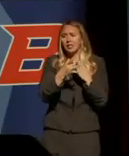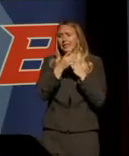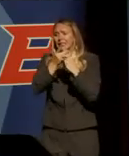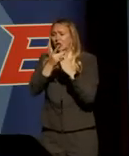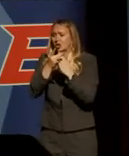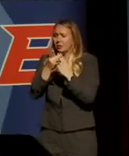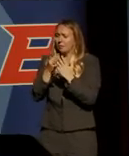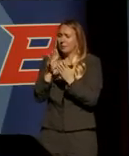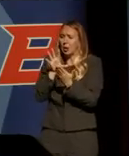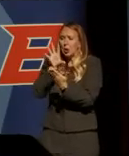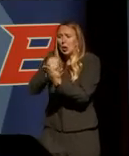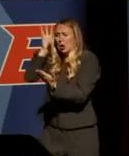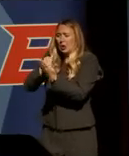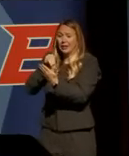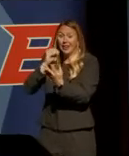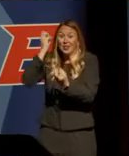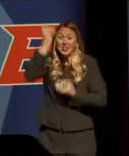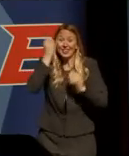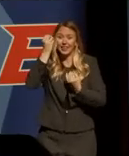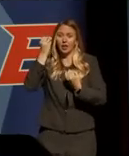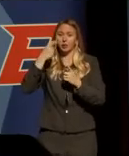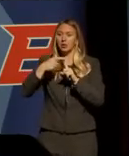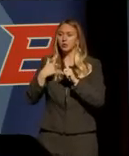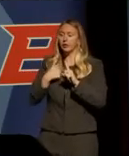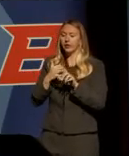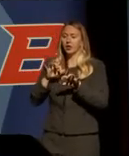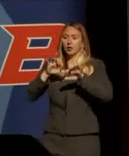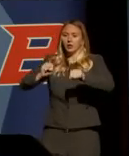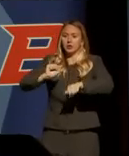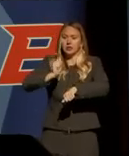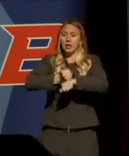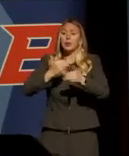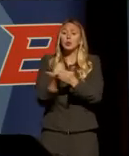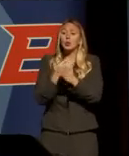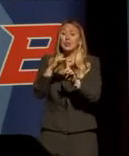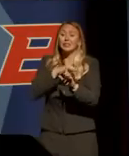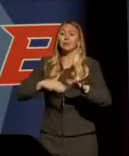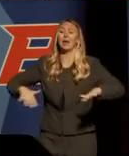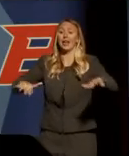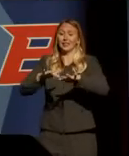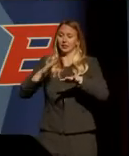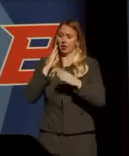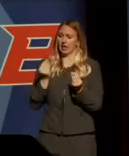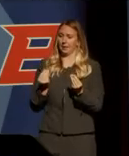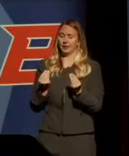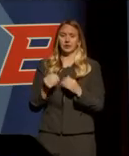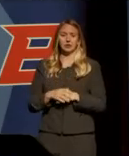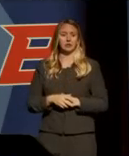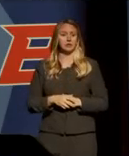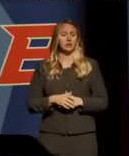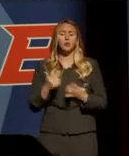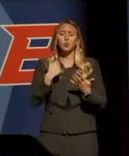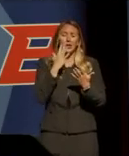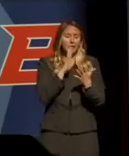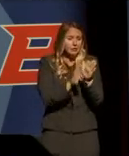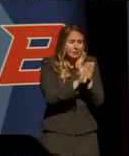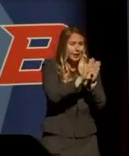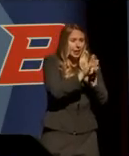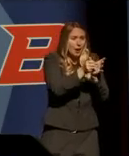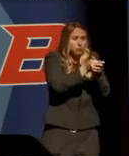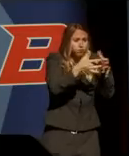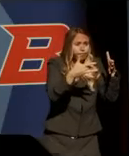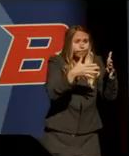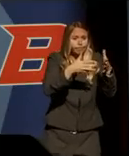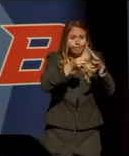We've secured new spaces on the campus. We've grown the things that need to grow to serve our students and serve